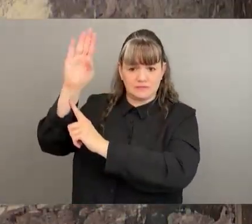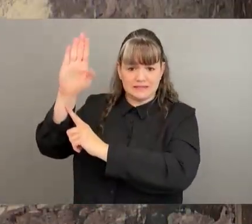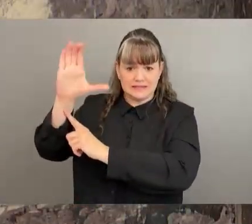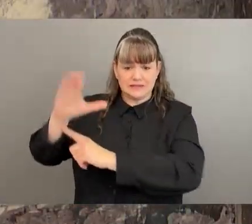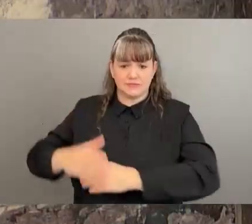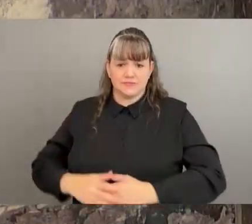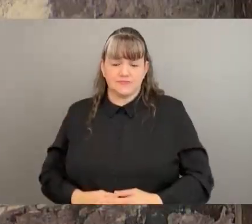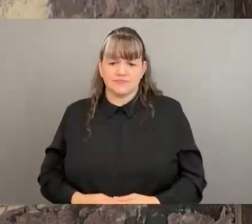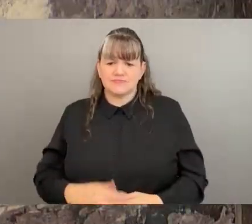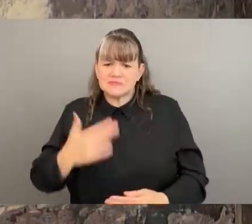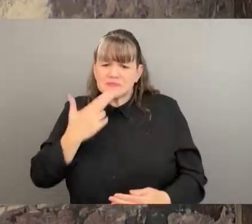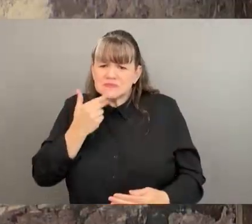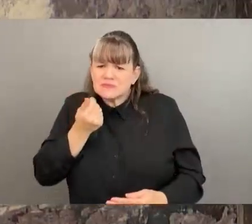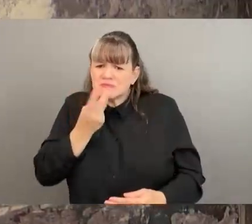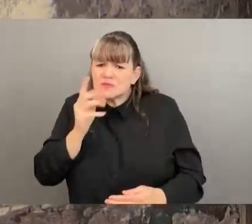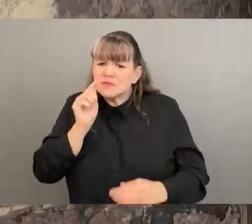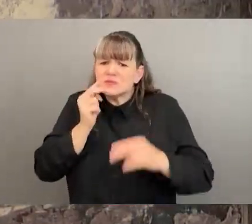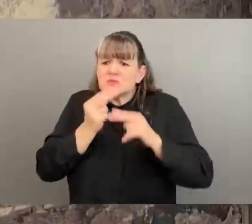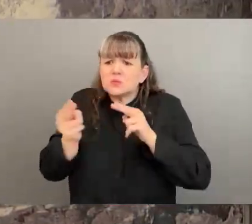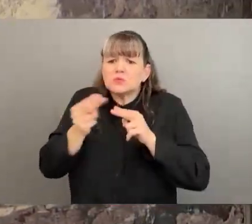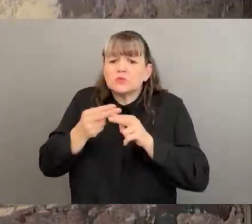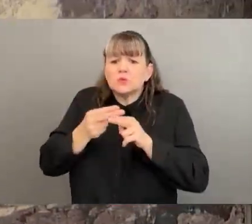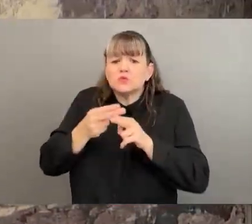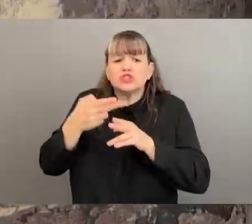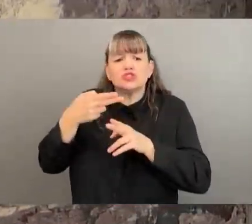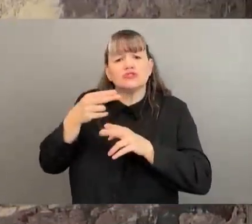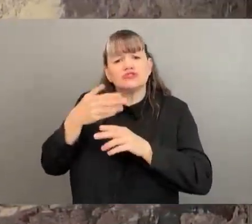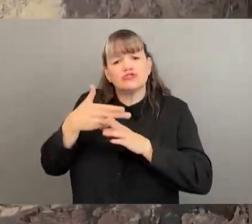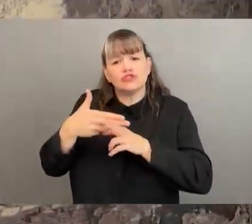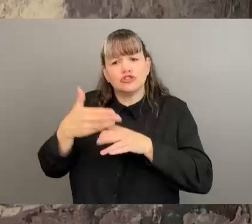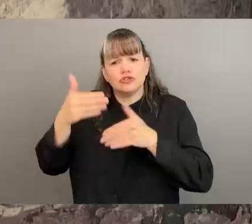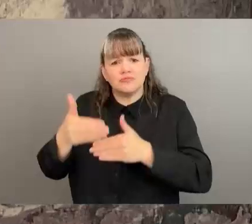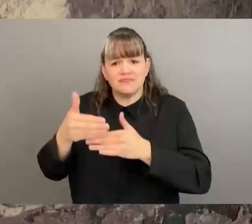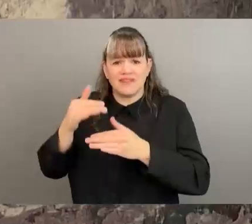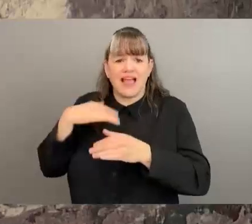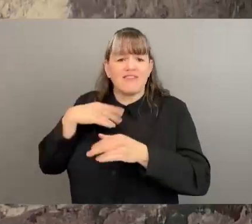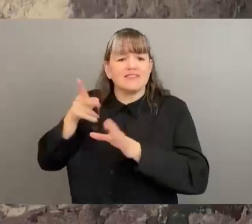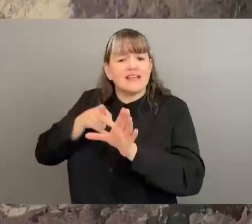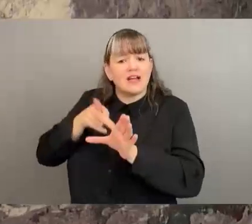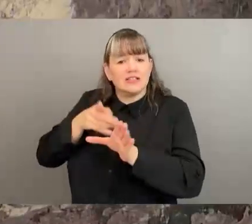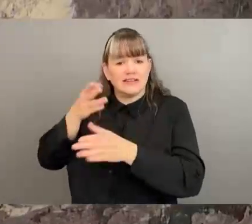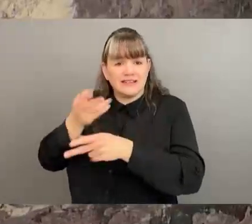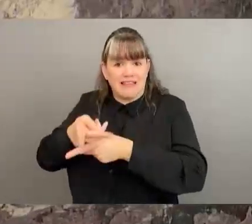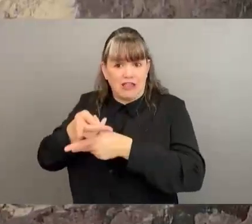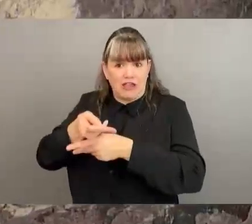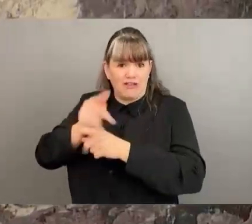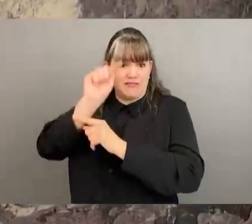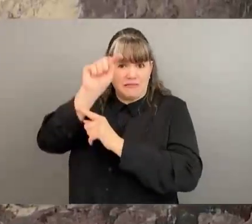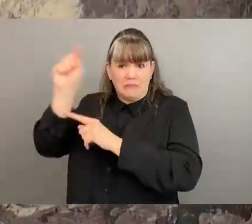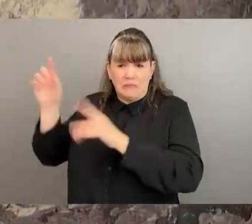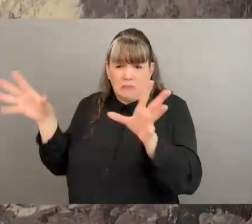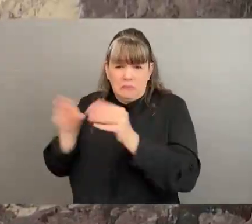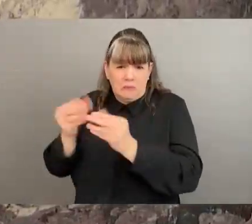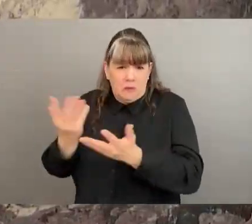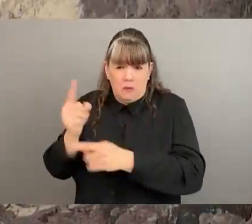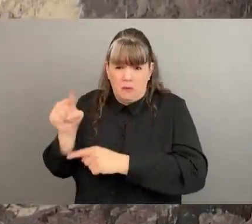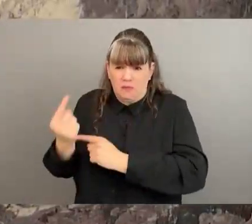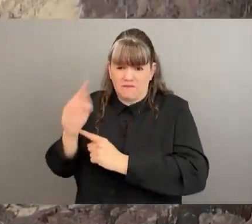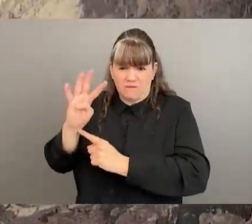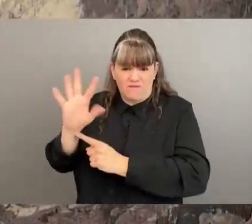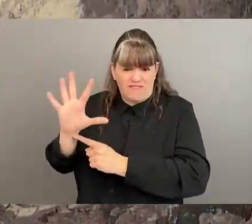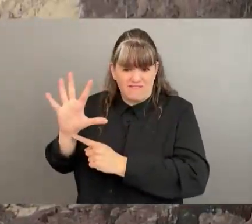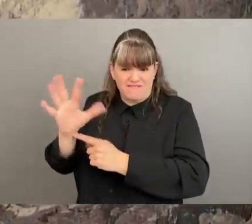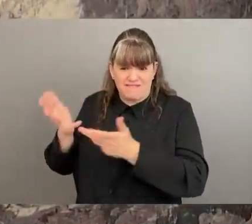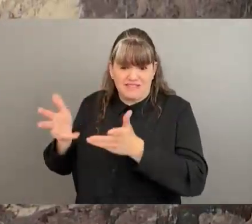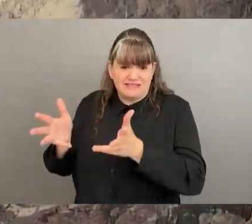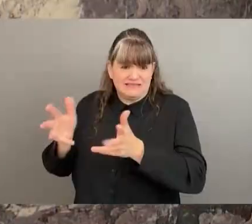George, Terrace, and Dawson Creek, only 45 of those in total. But if anyone in the region requires a greater level